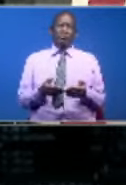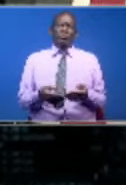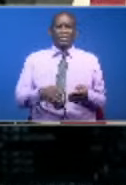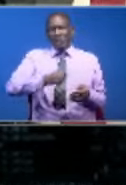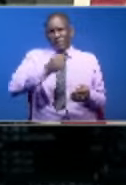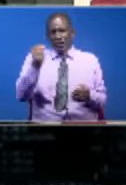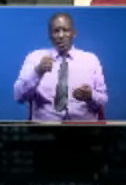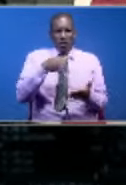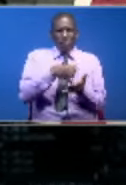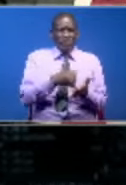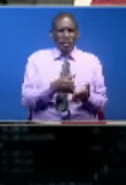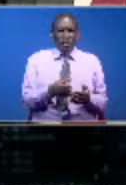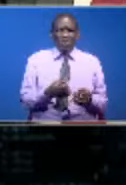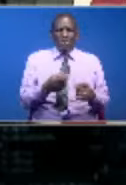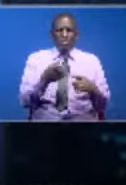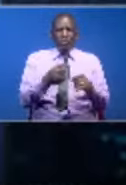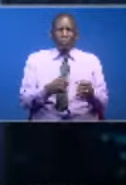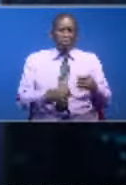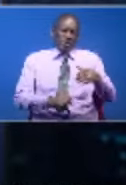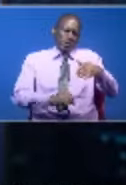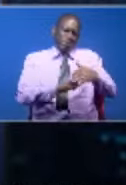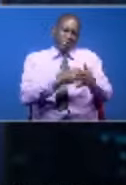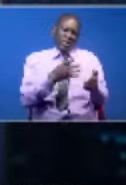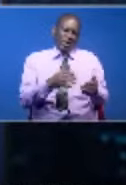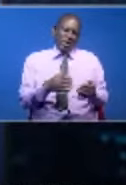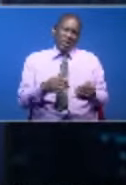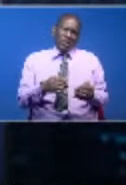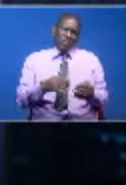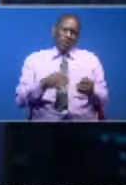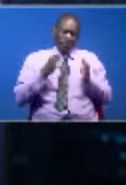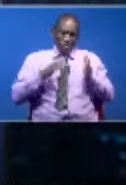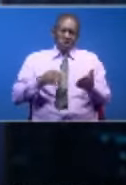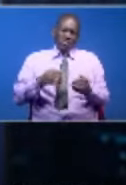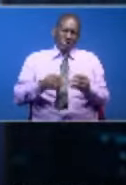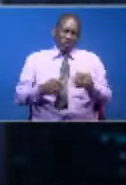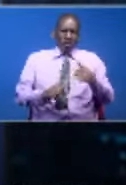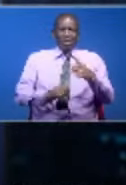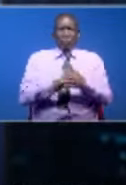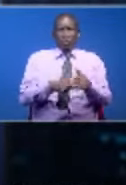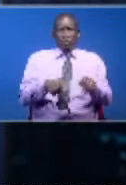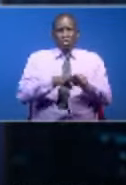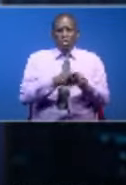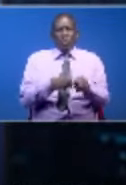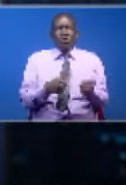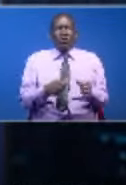it with harmful subsidies, which is also a fiscal incentive, but towards fossil fuels, yeah.